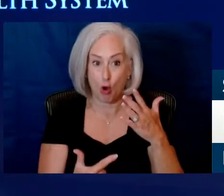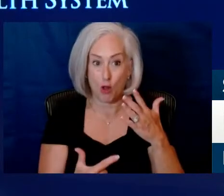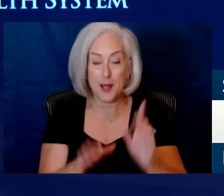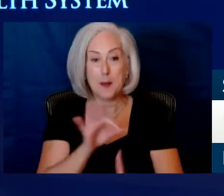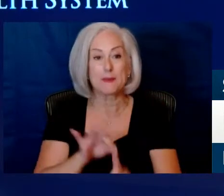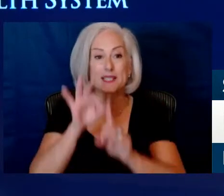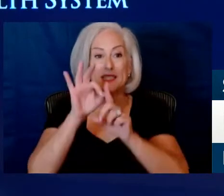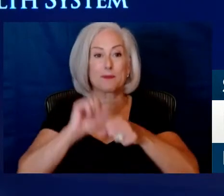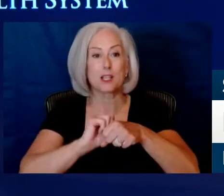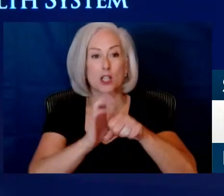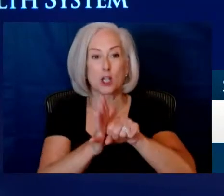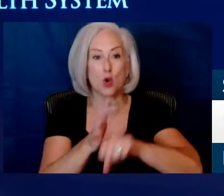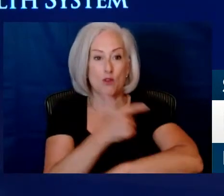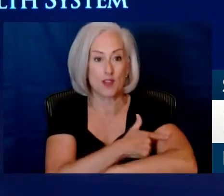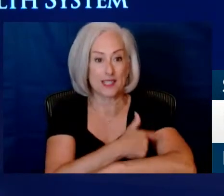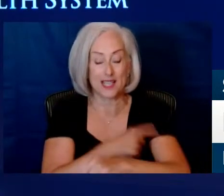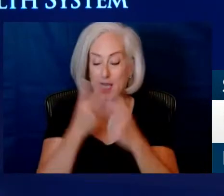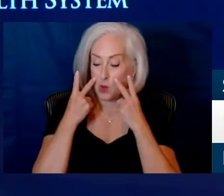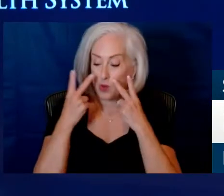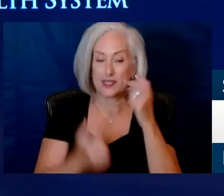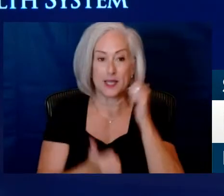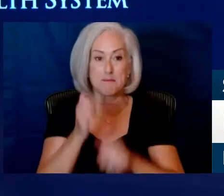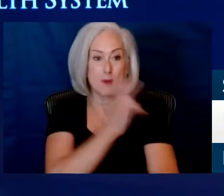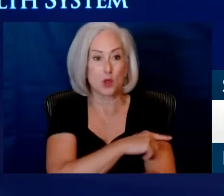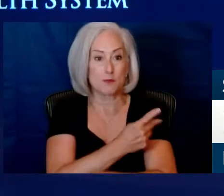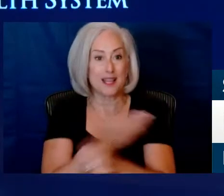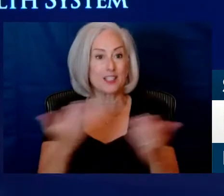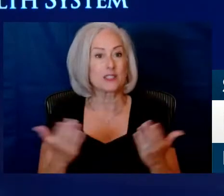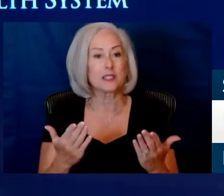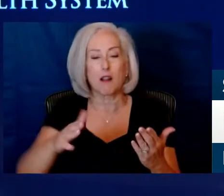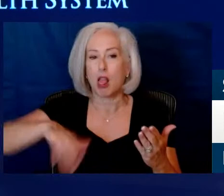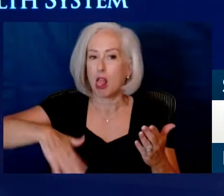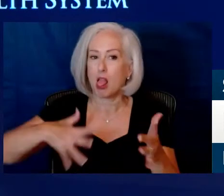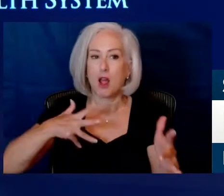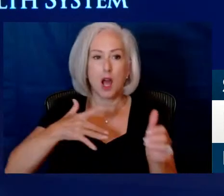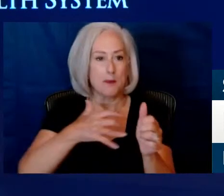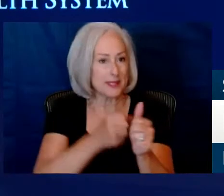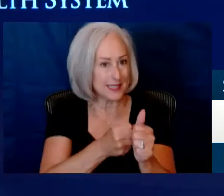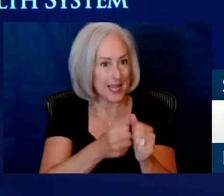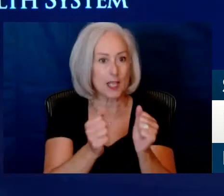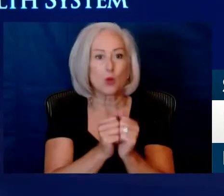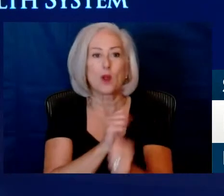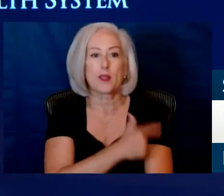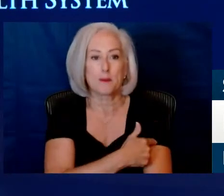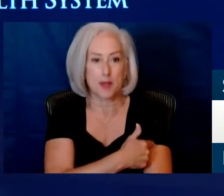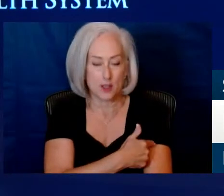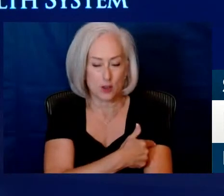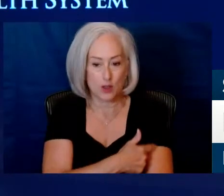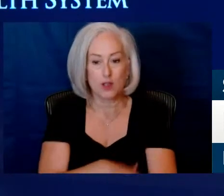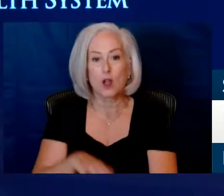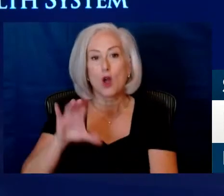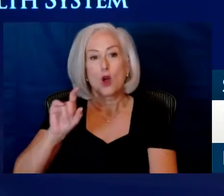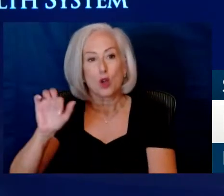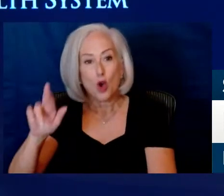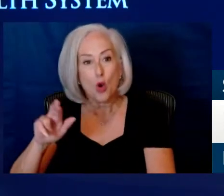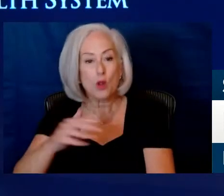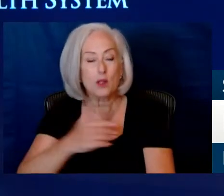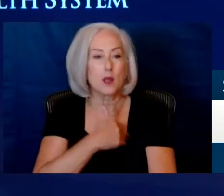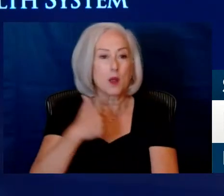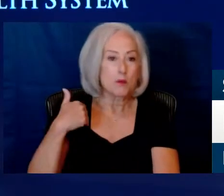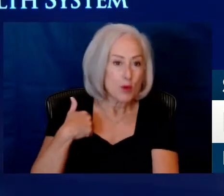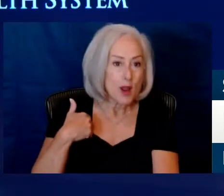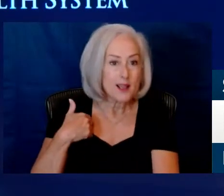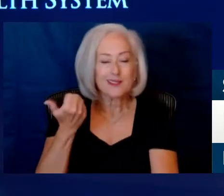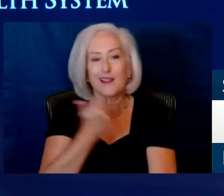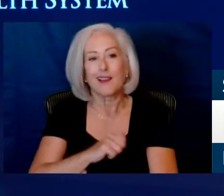saw that the vast majority of our patients were not up to date on their vaccines, whether it's cancer screening, colon cancer, breast cancer, any of those other screenings.